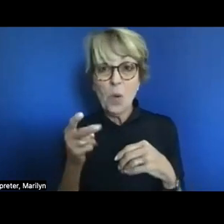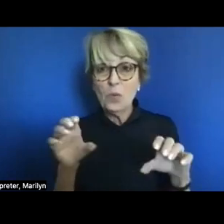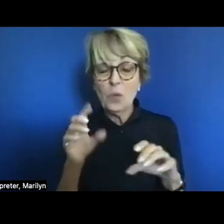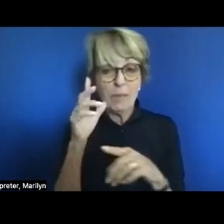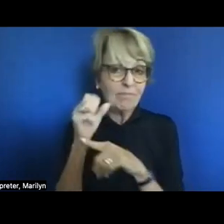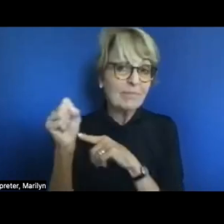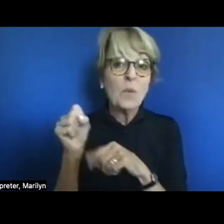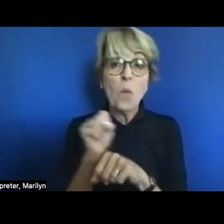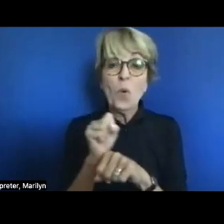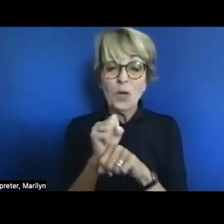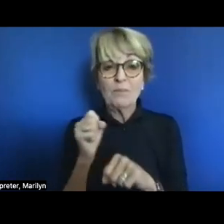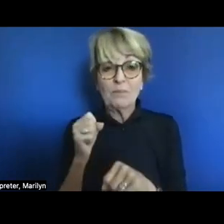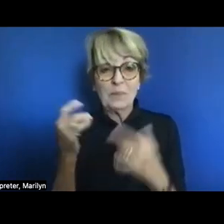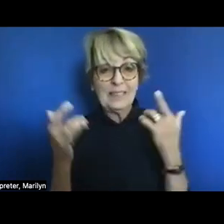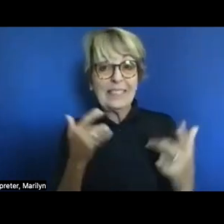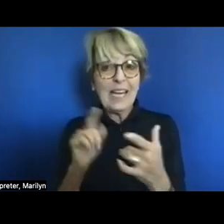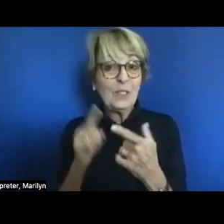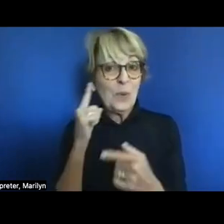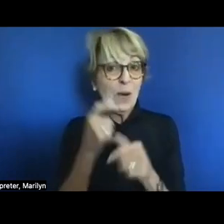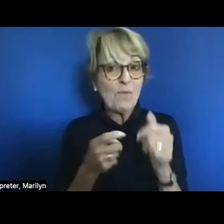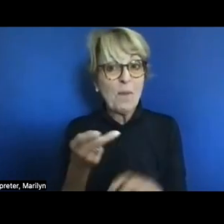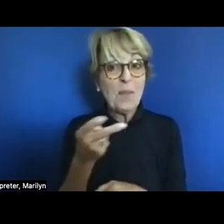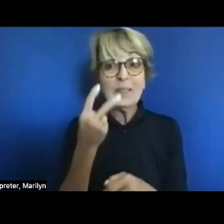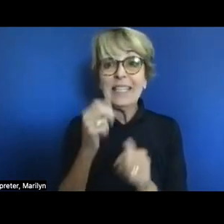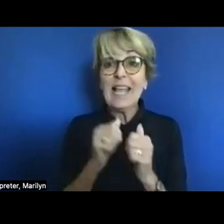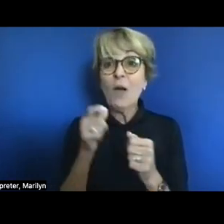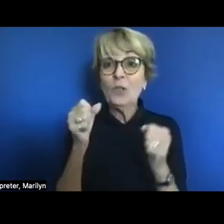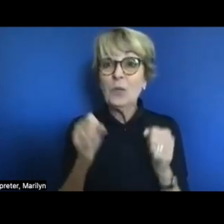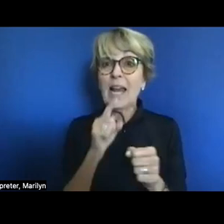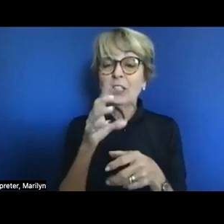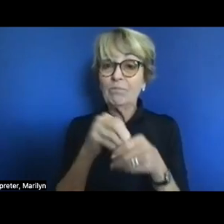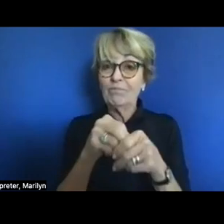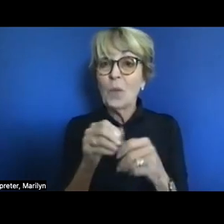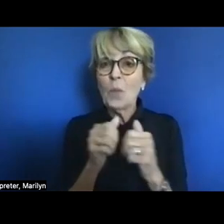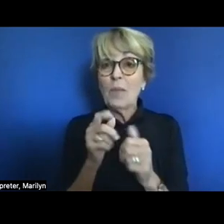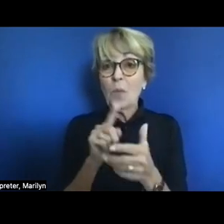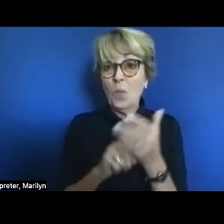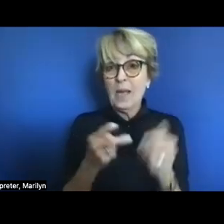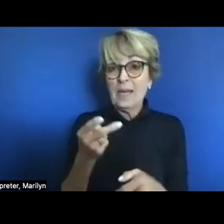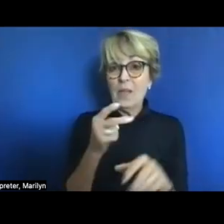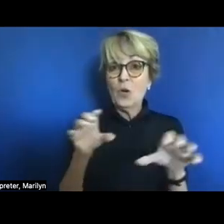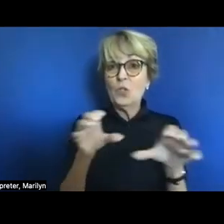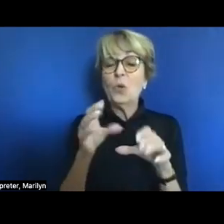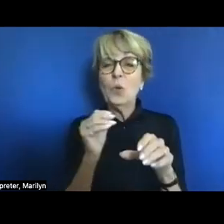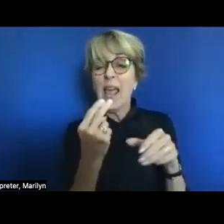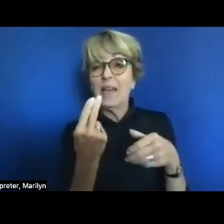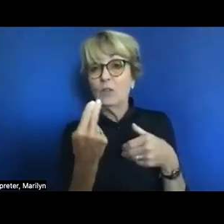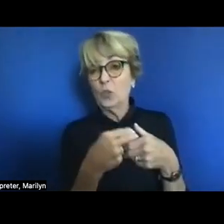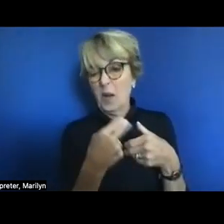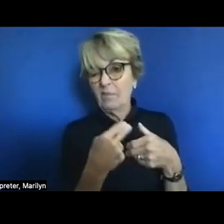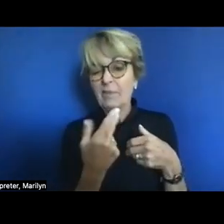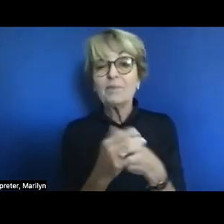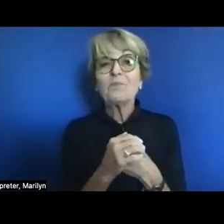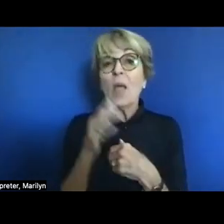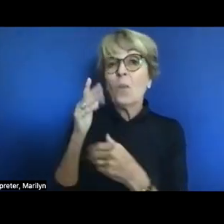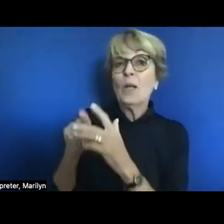hear from them and just see how you can actually be a part of what they are doing and join in on that. So I will get